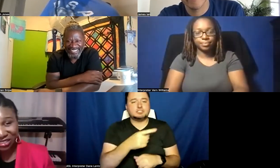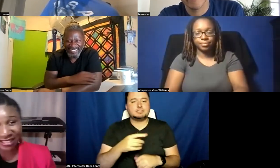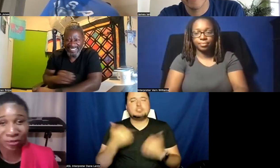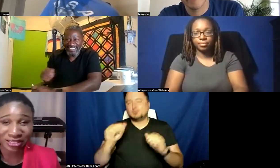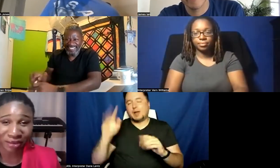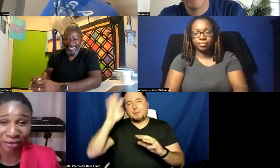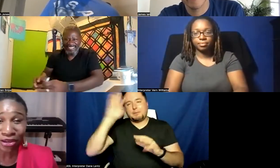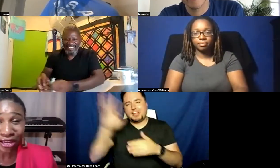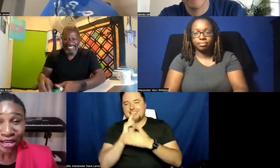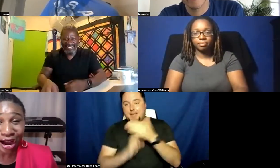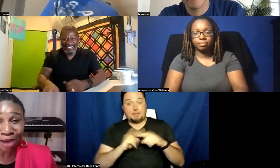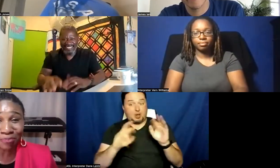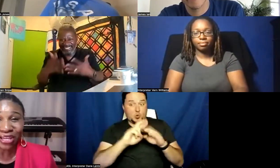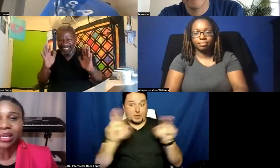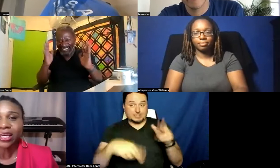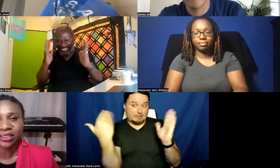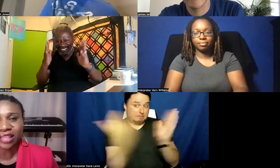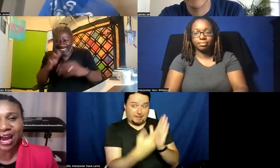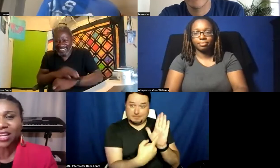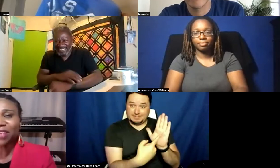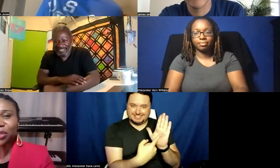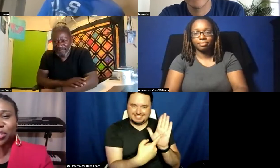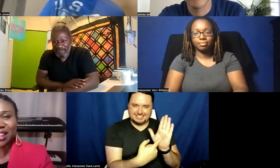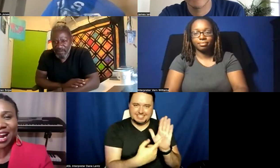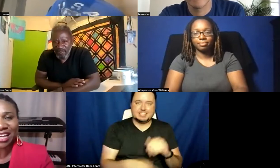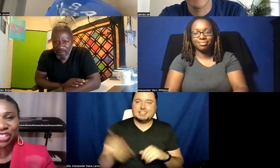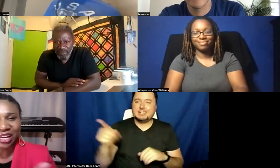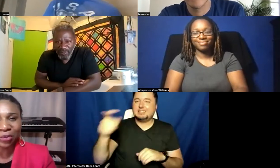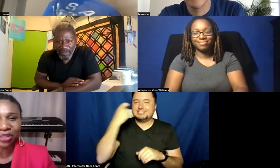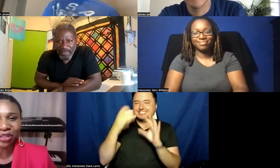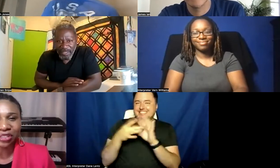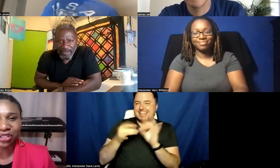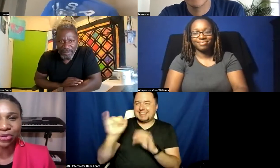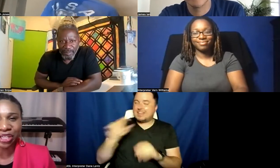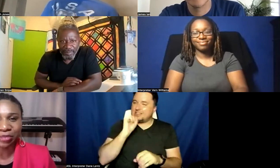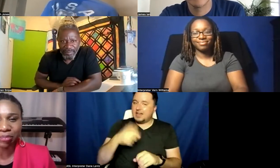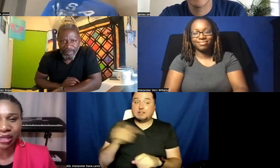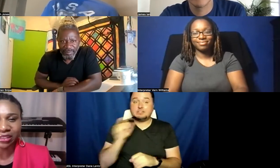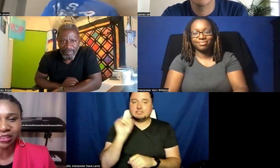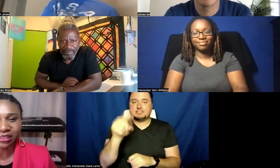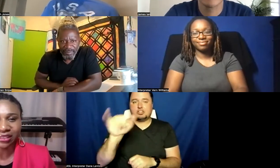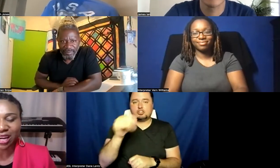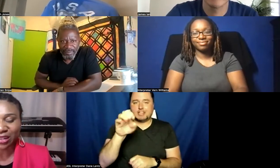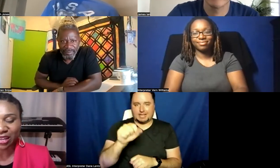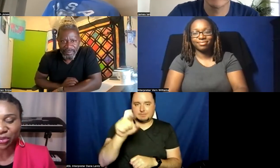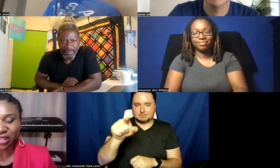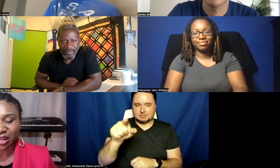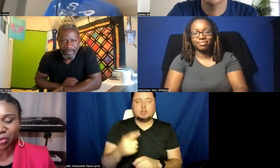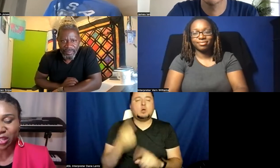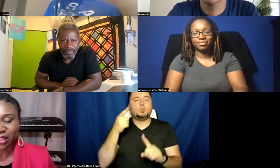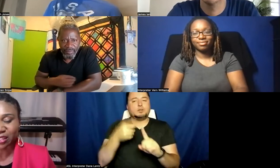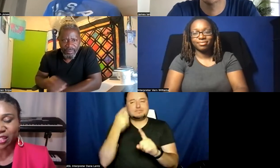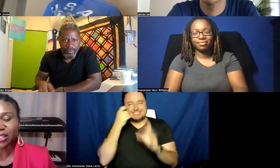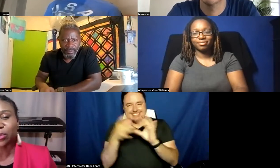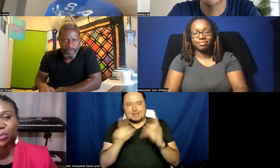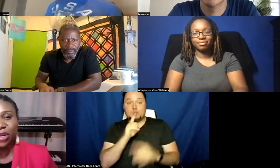but she's got that resume. I love that you said that actually, and I want to toss it to you, James, but the thing that you said that I really